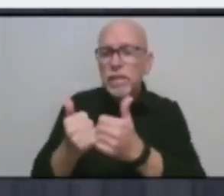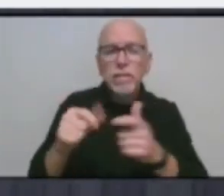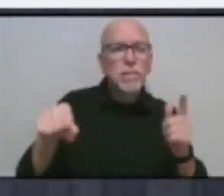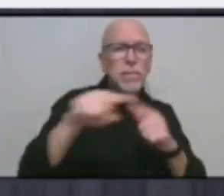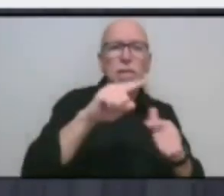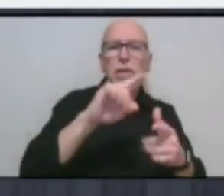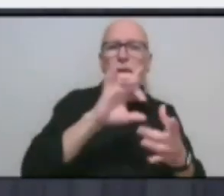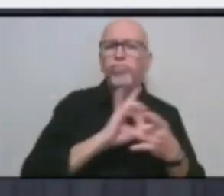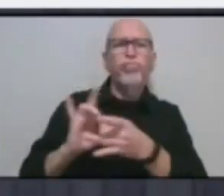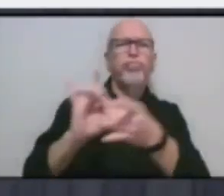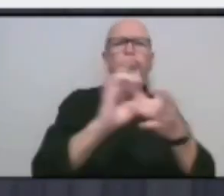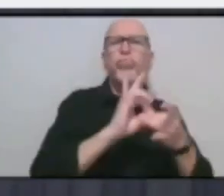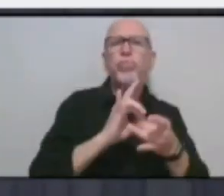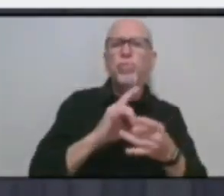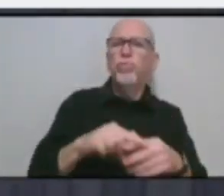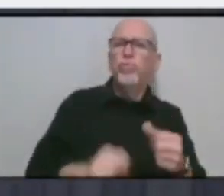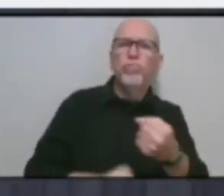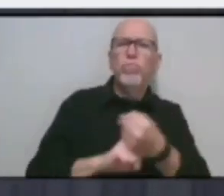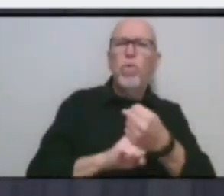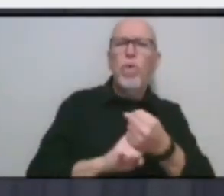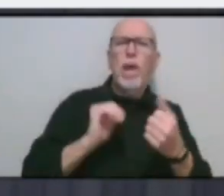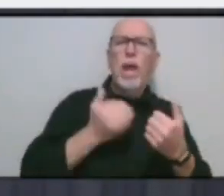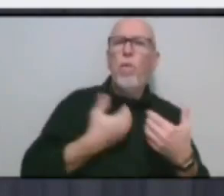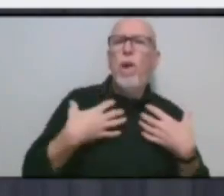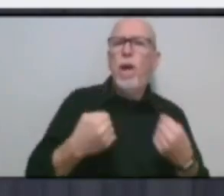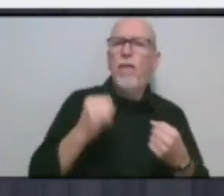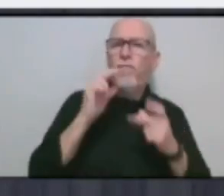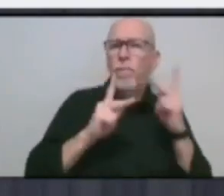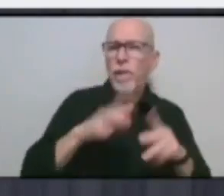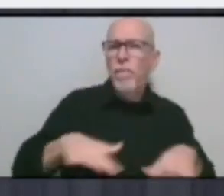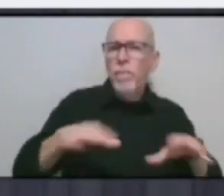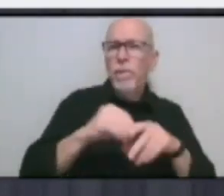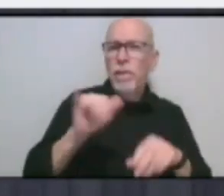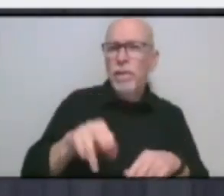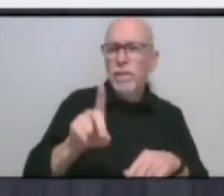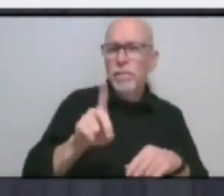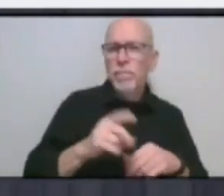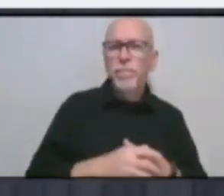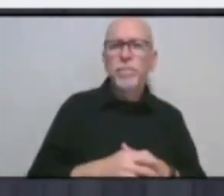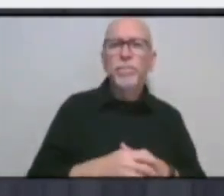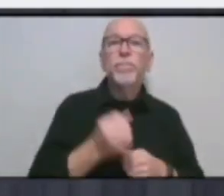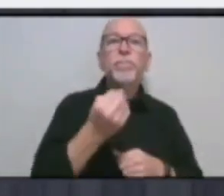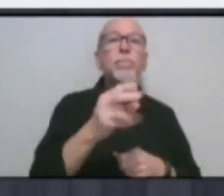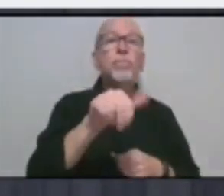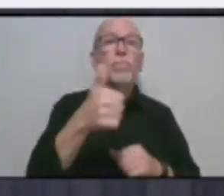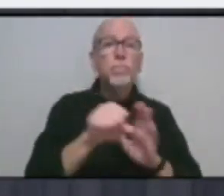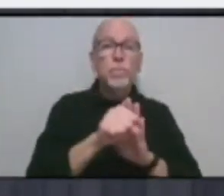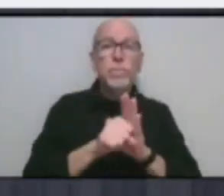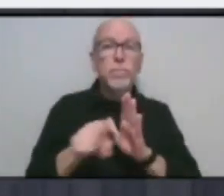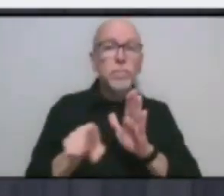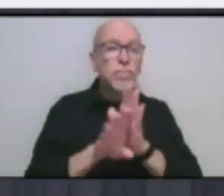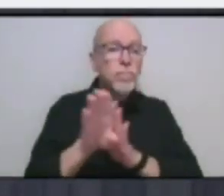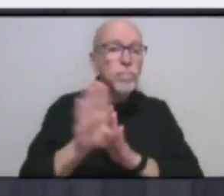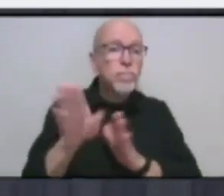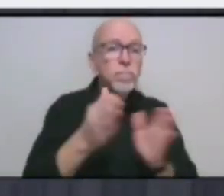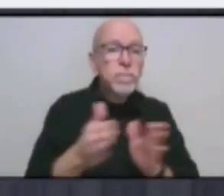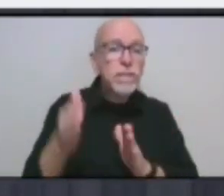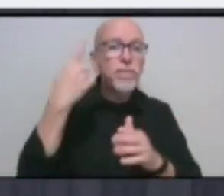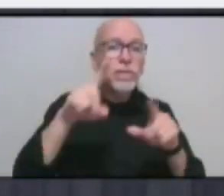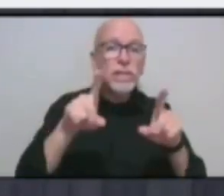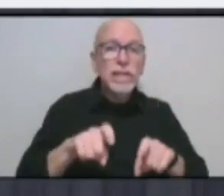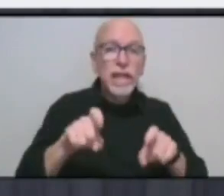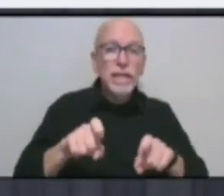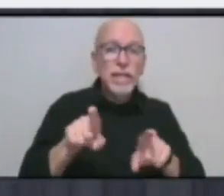health and well-being of everyone in our state. While several other states are developing plans for testing on this